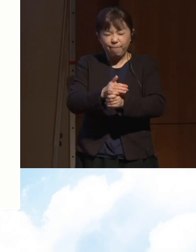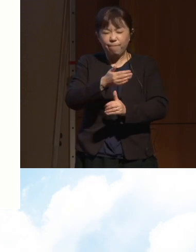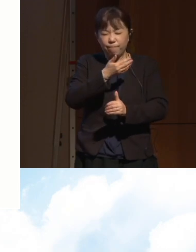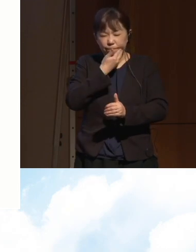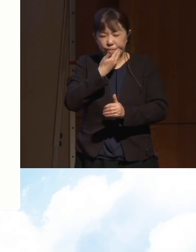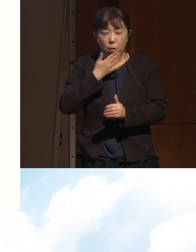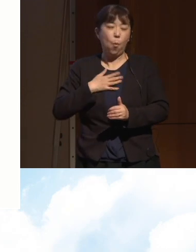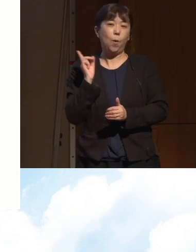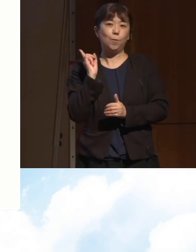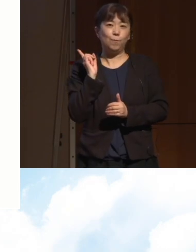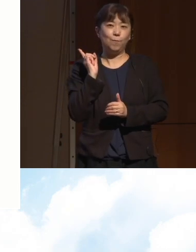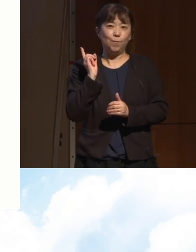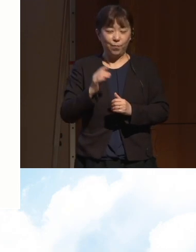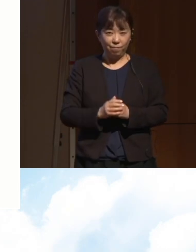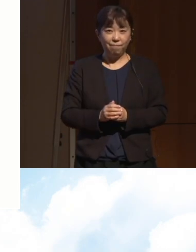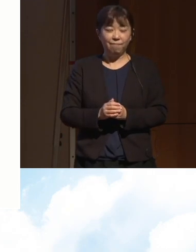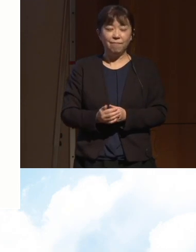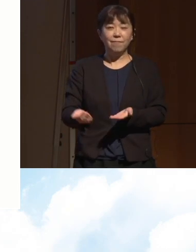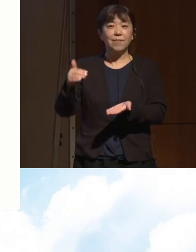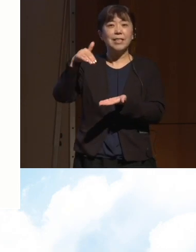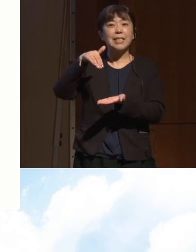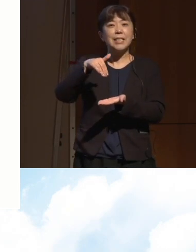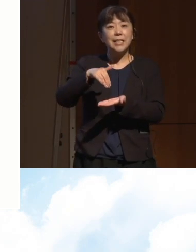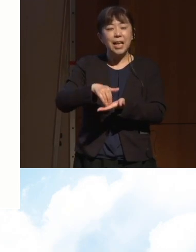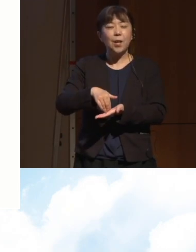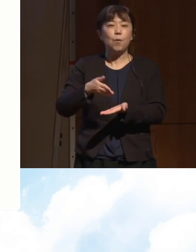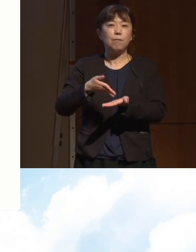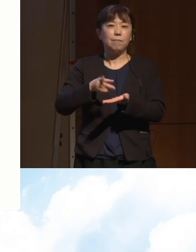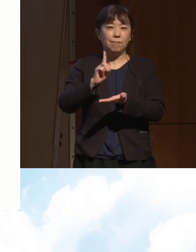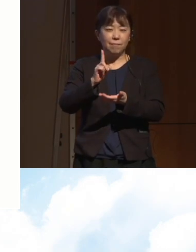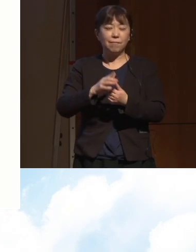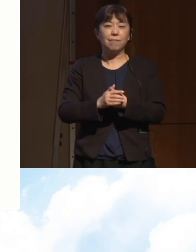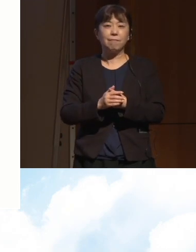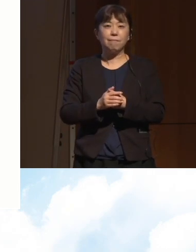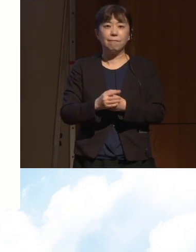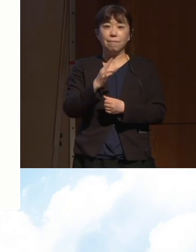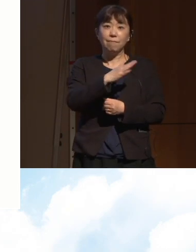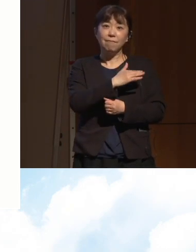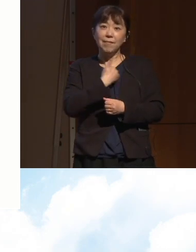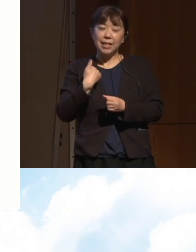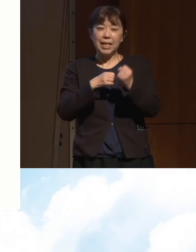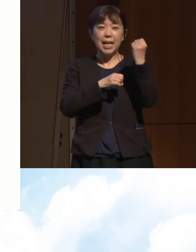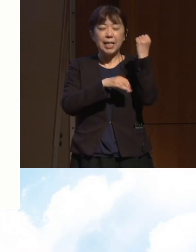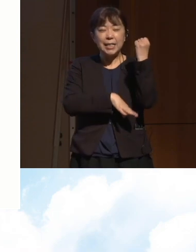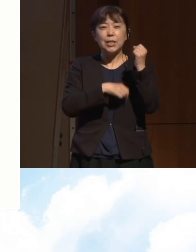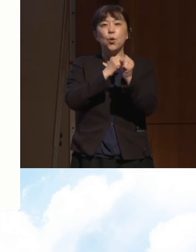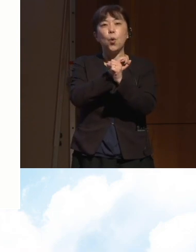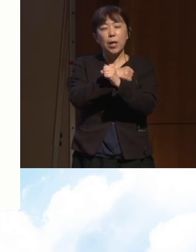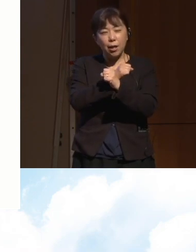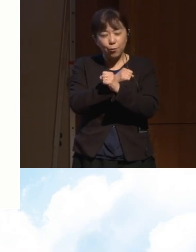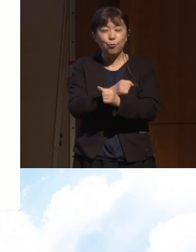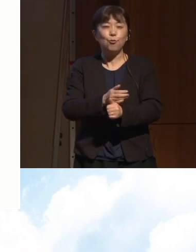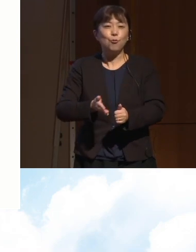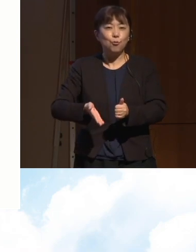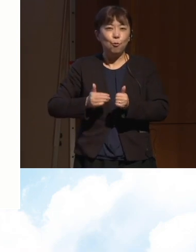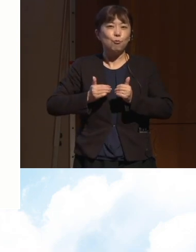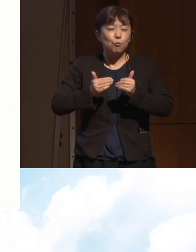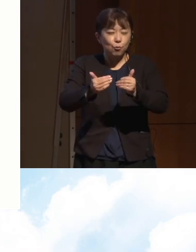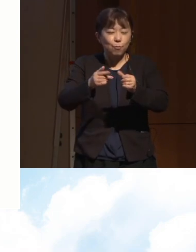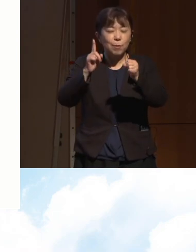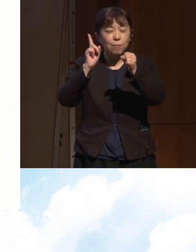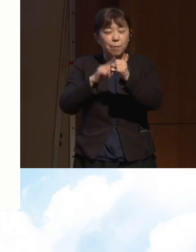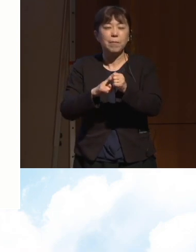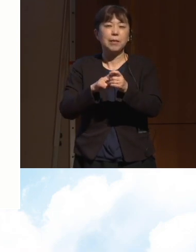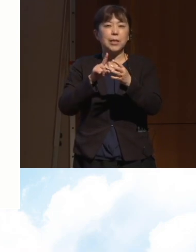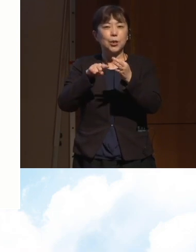with the idea that in order for us to do this basic research that's so important, there are several areas where we need to